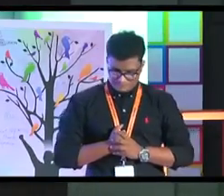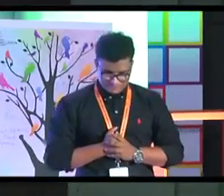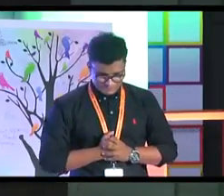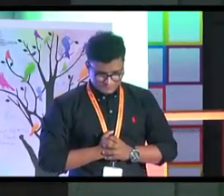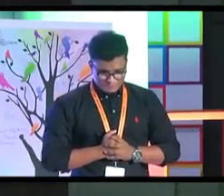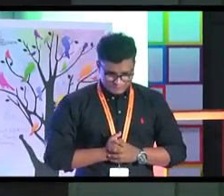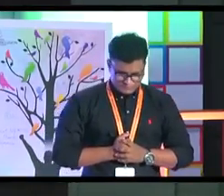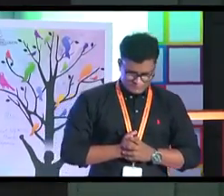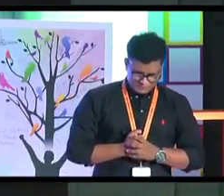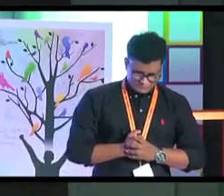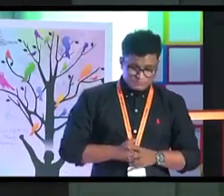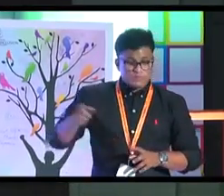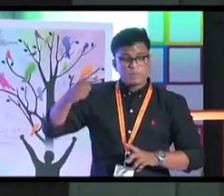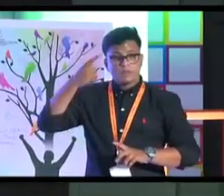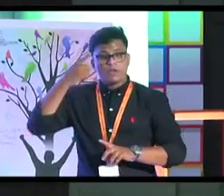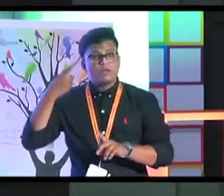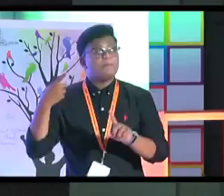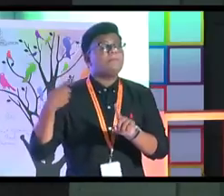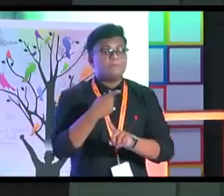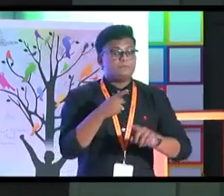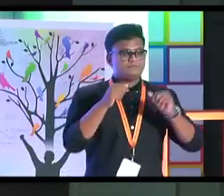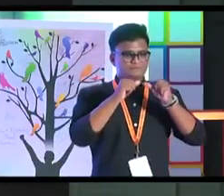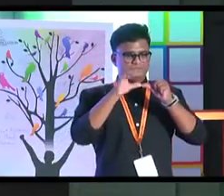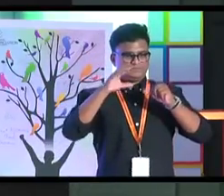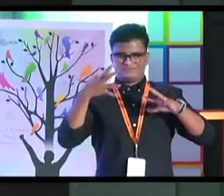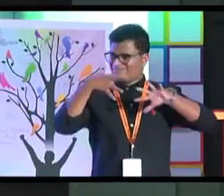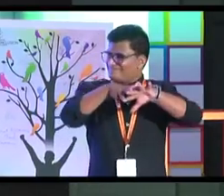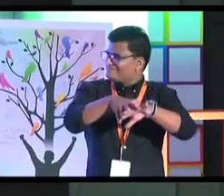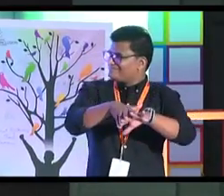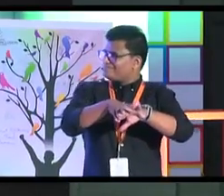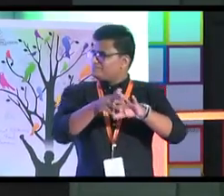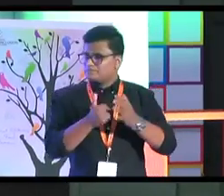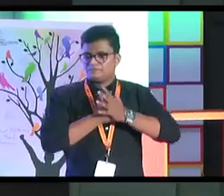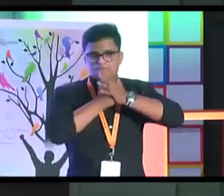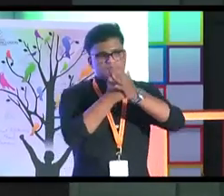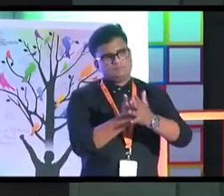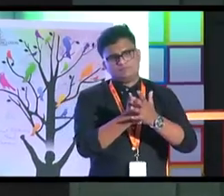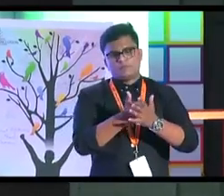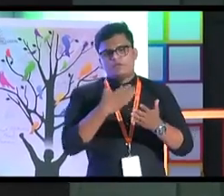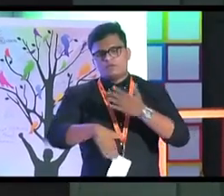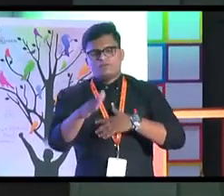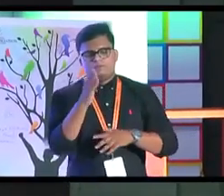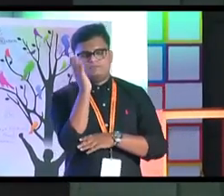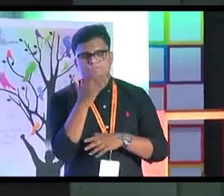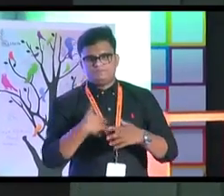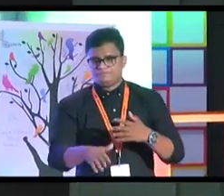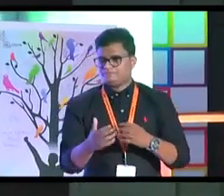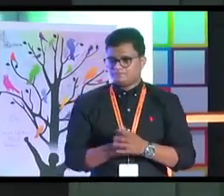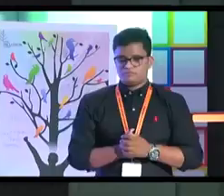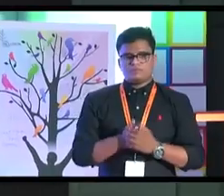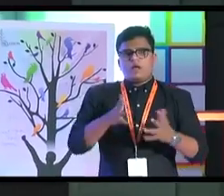perspective, accessibility is the root cause for issues with the inclusion. So we'll talk about it. What is our